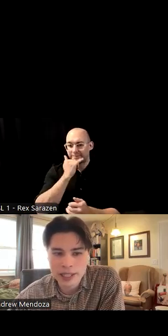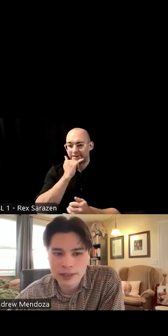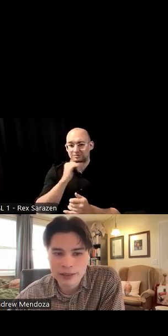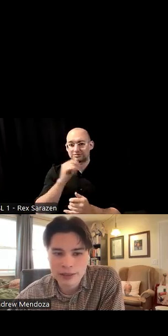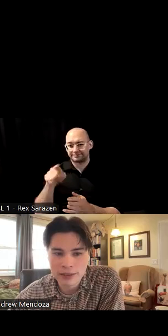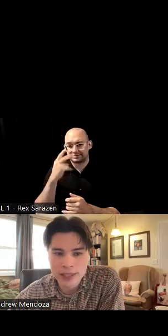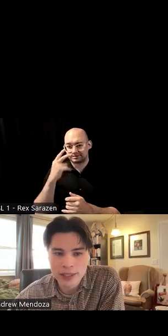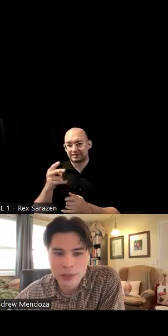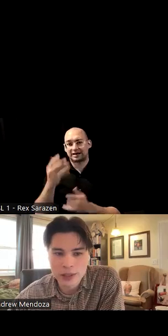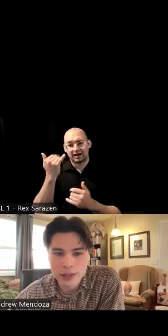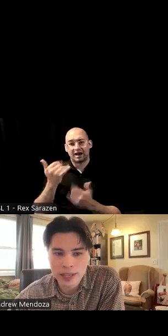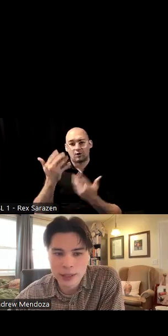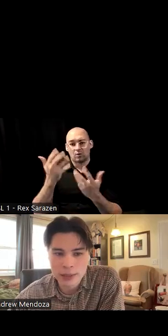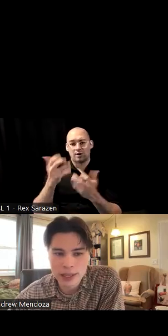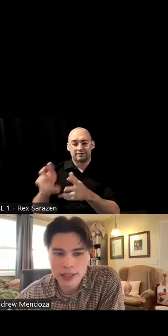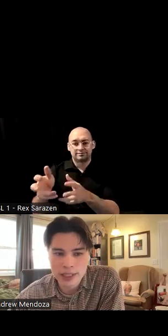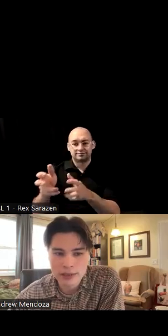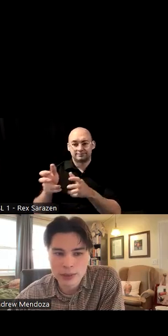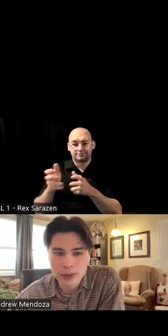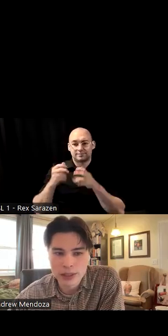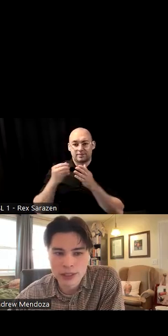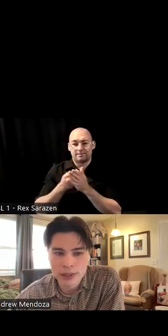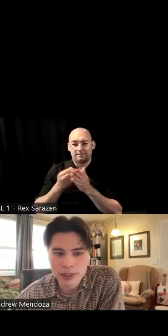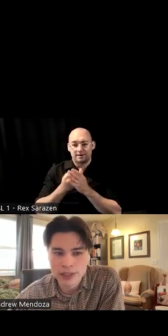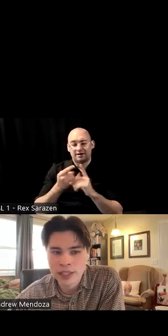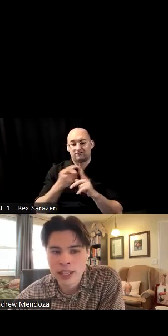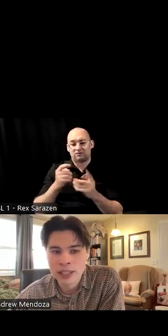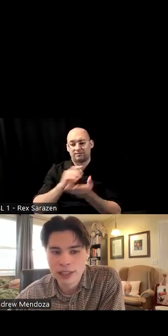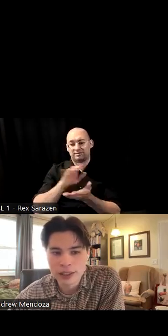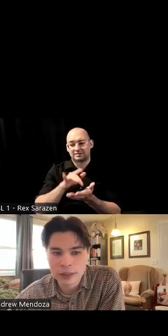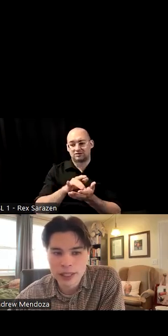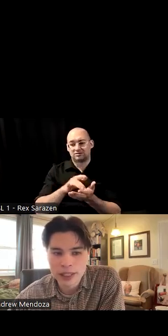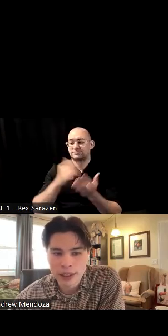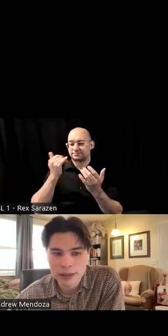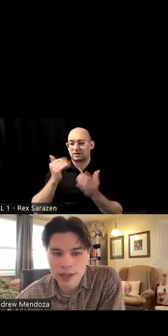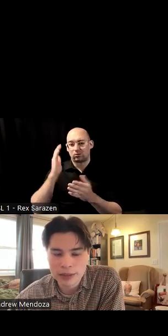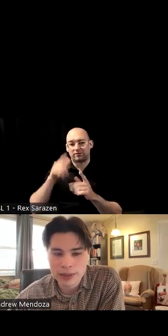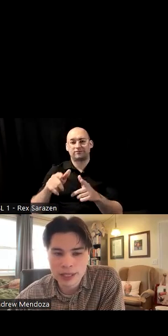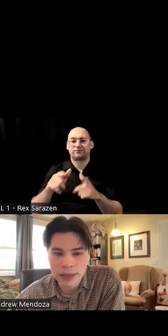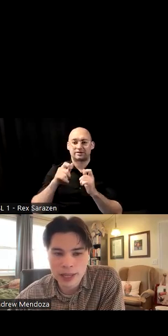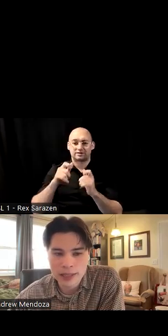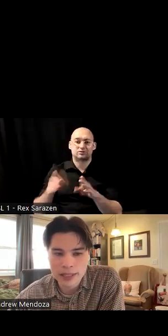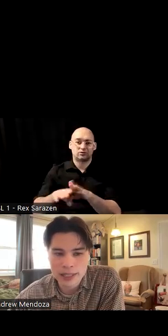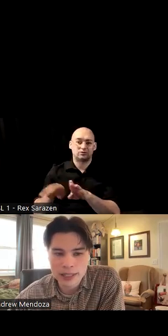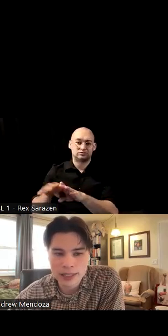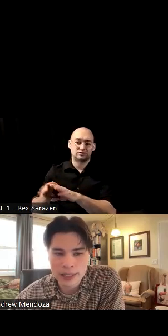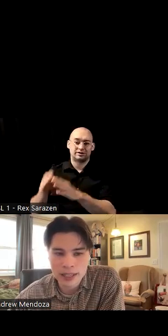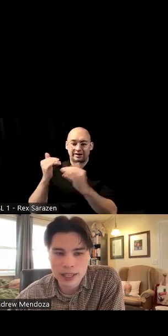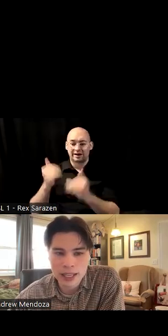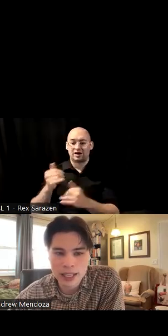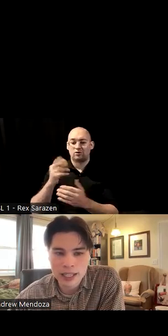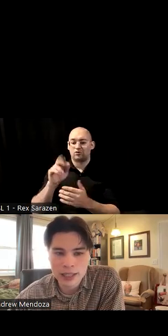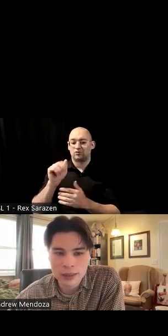that money from the centers, which could expedite even more closures. The current Medi-Cal rate for CBAS